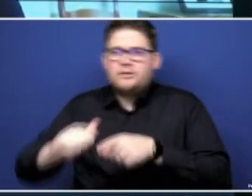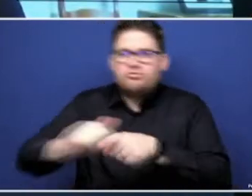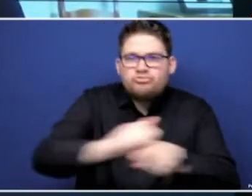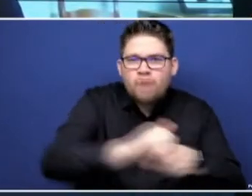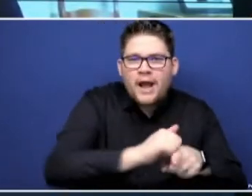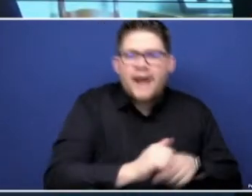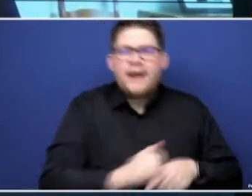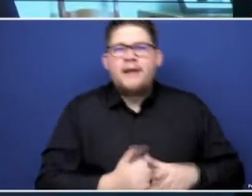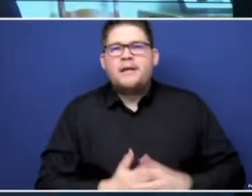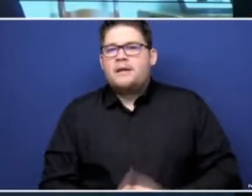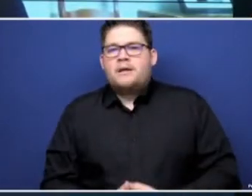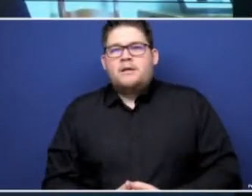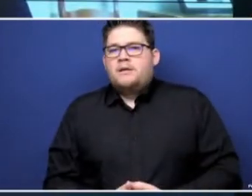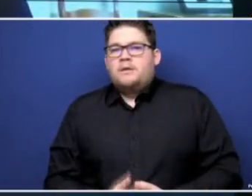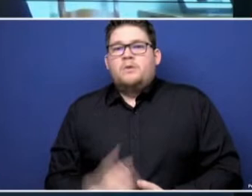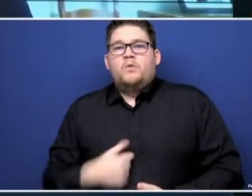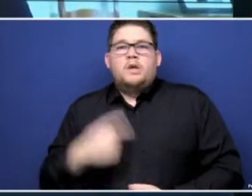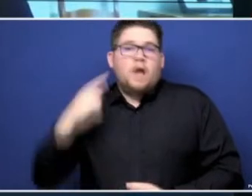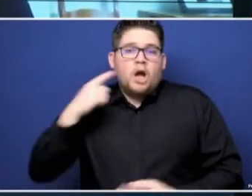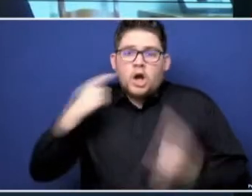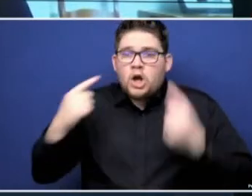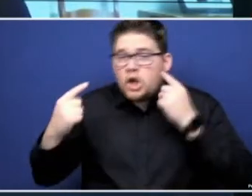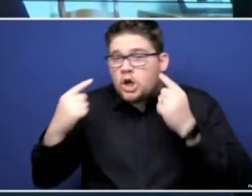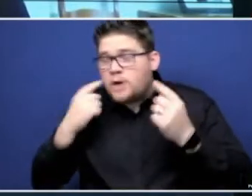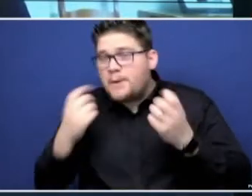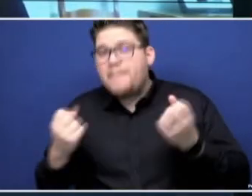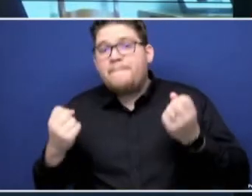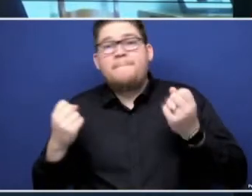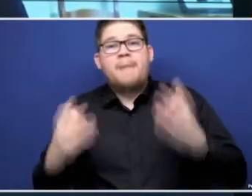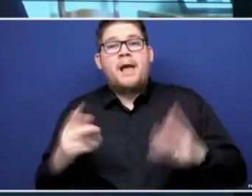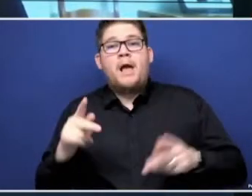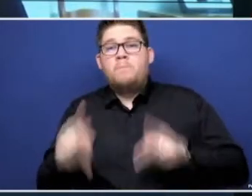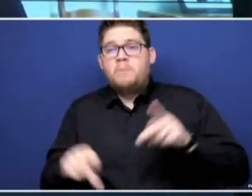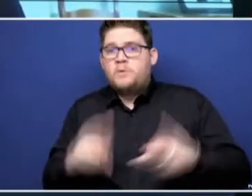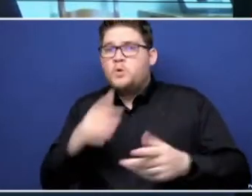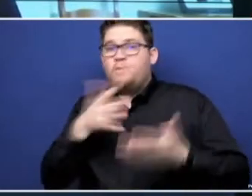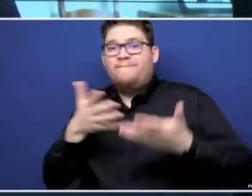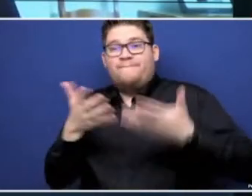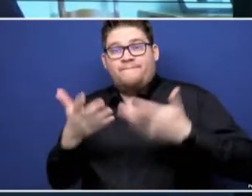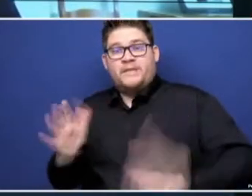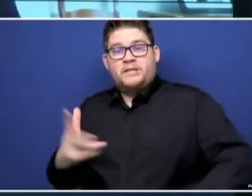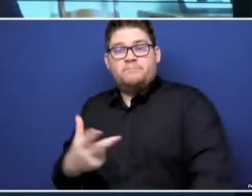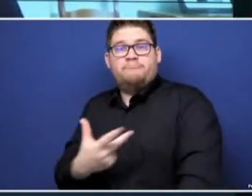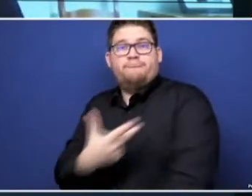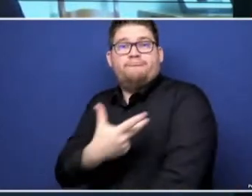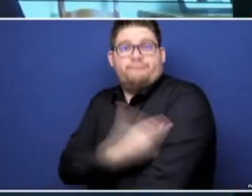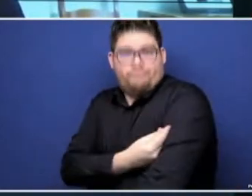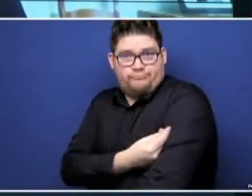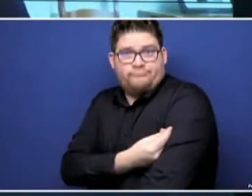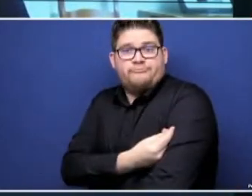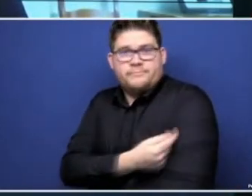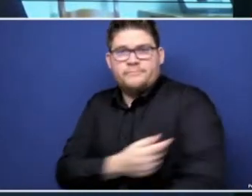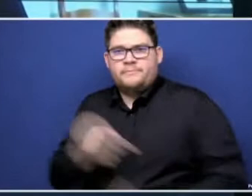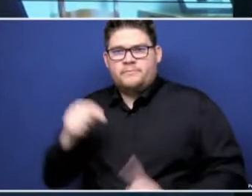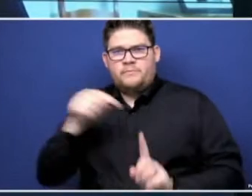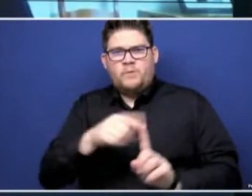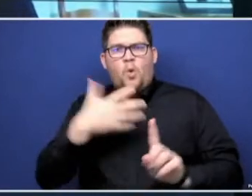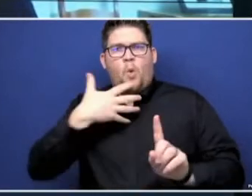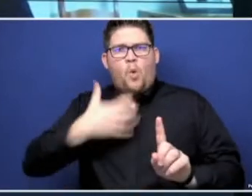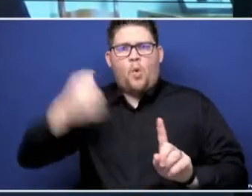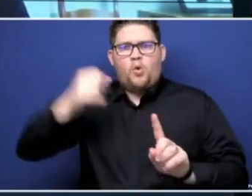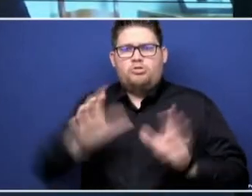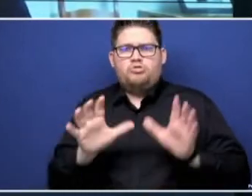we're very happy and just very grateful for the contributions of all members of our community, and particularly these 12 great